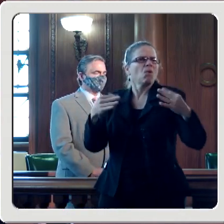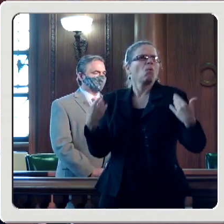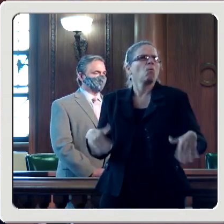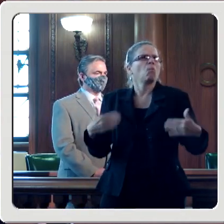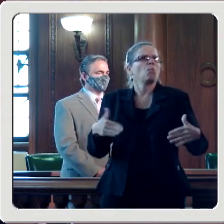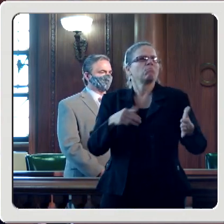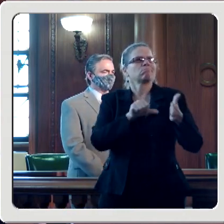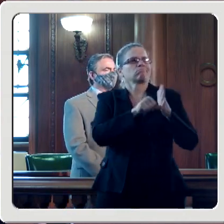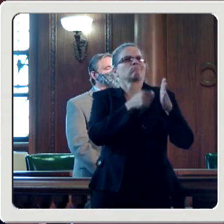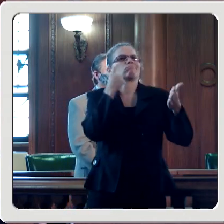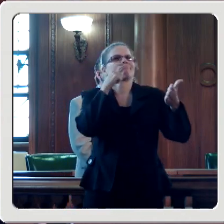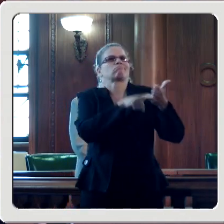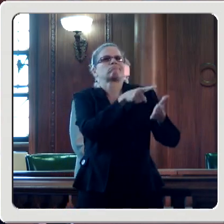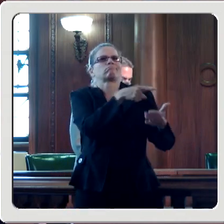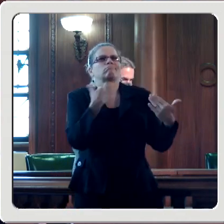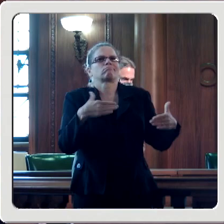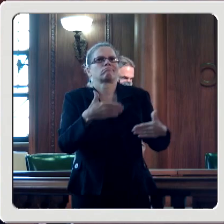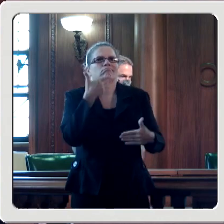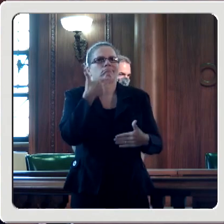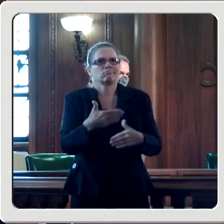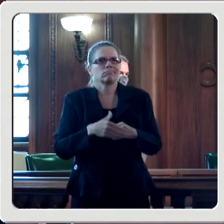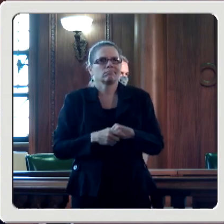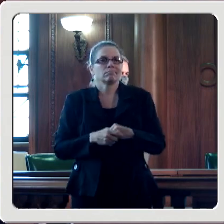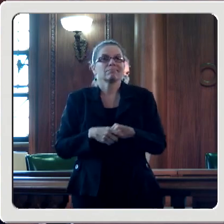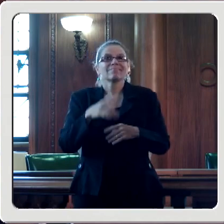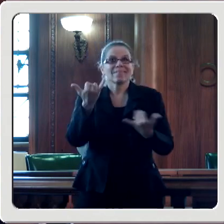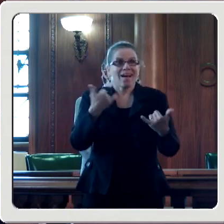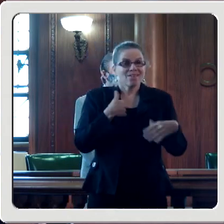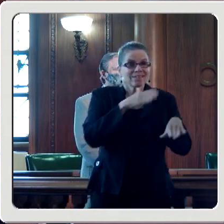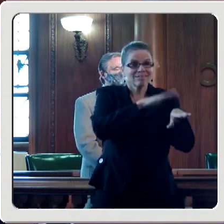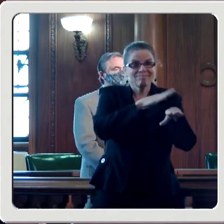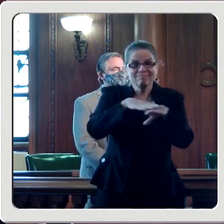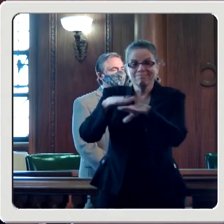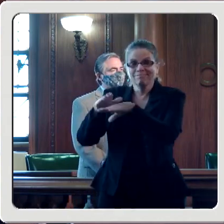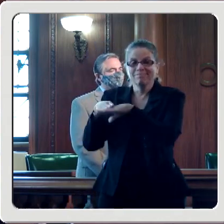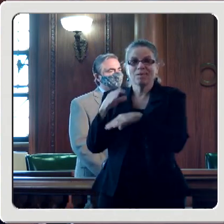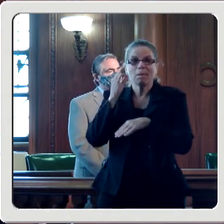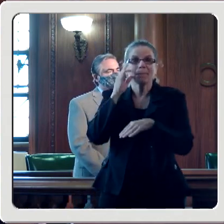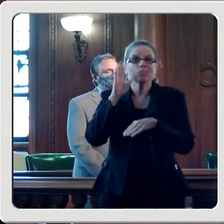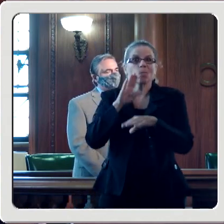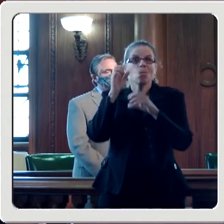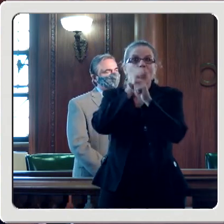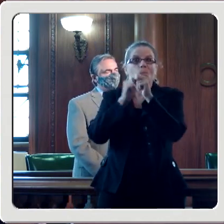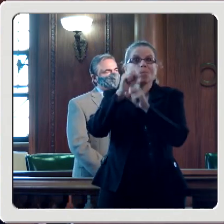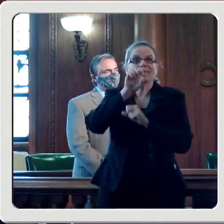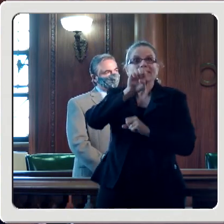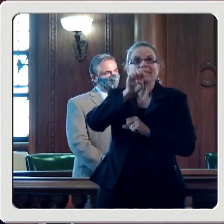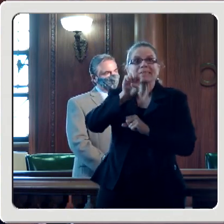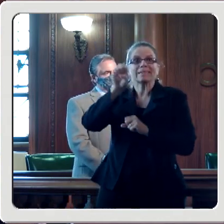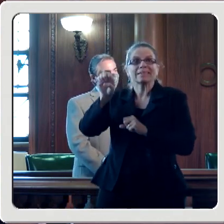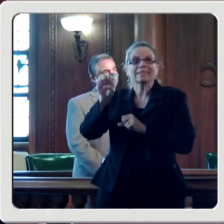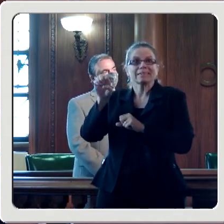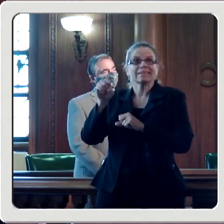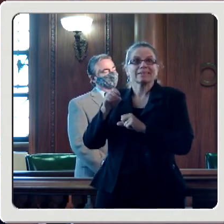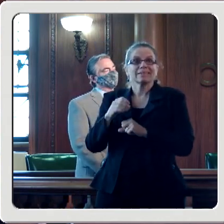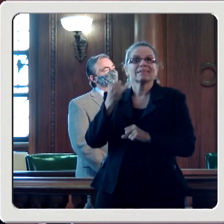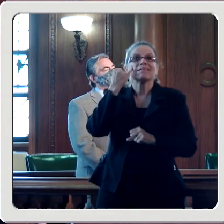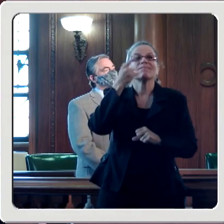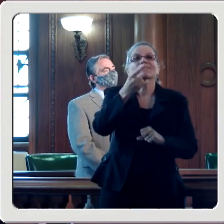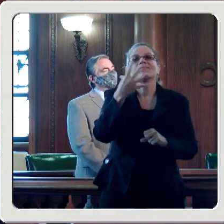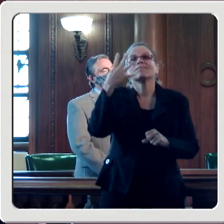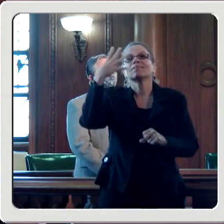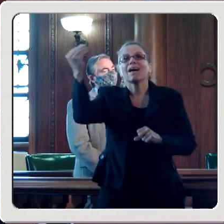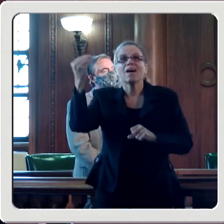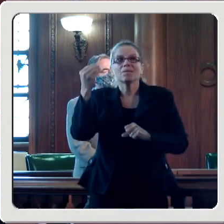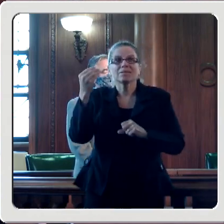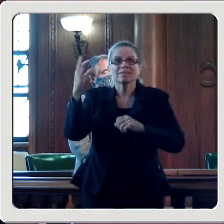remind us that EEE is not gone away, and so it's important that if you are out from dusk to dawn,